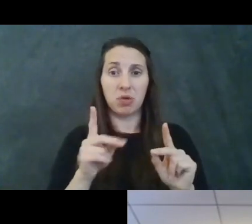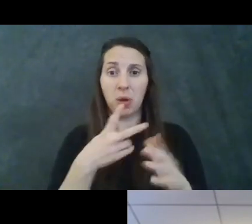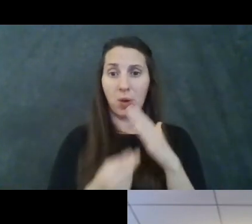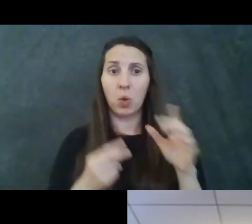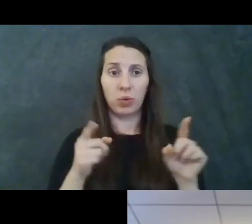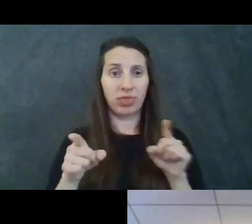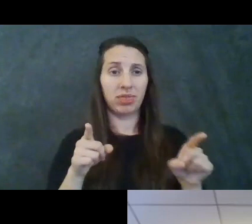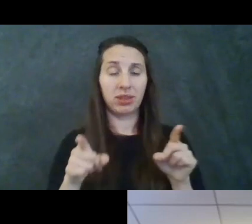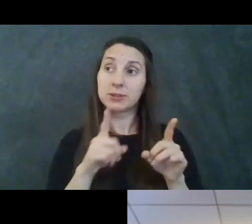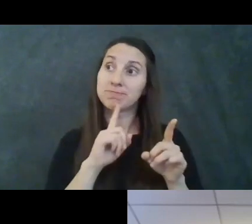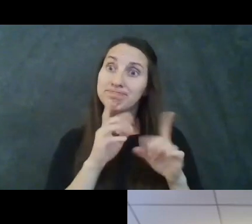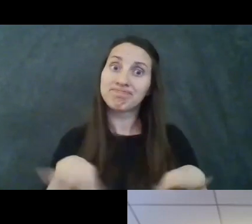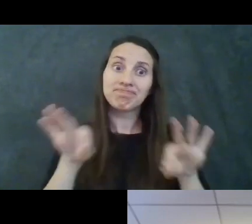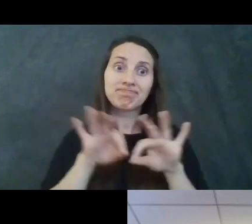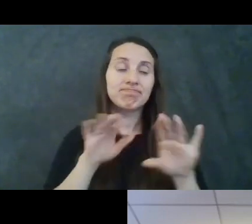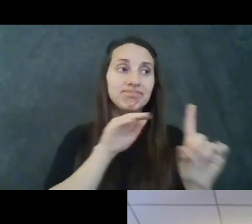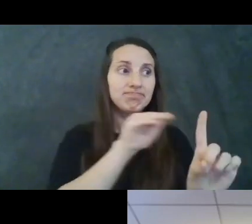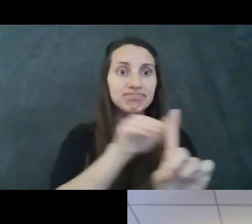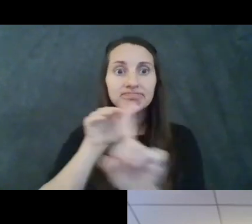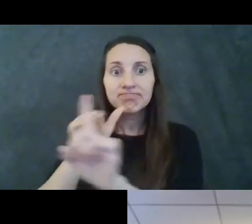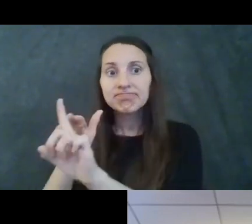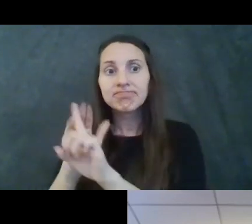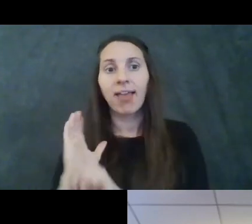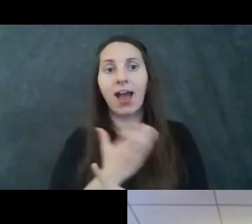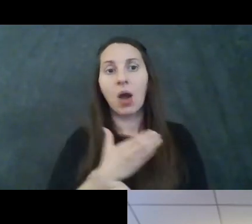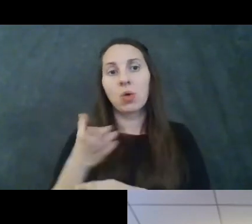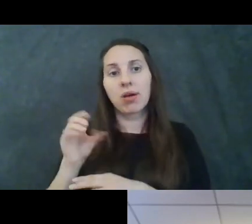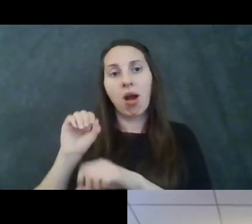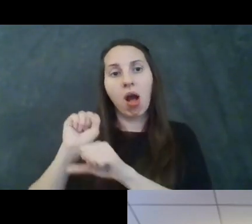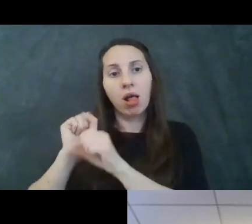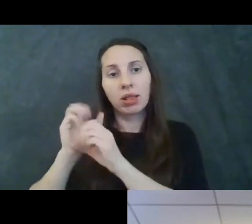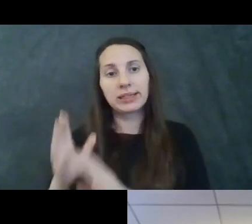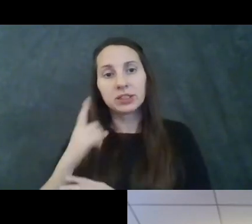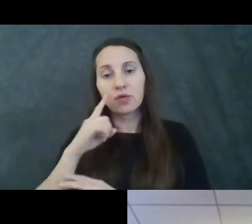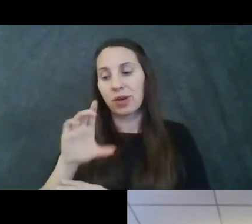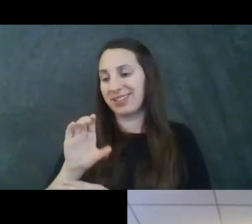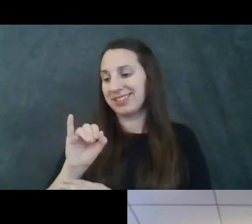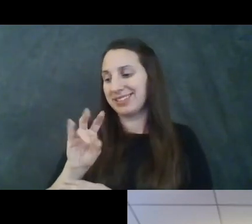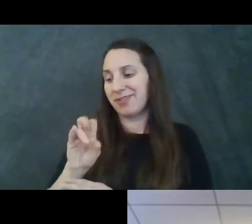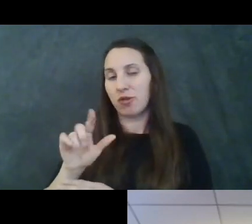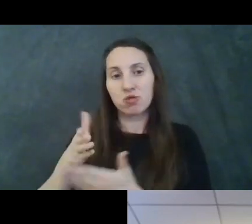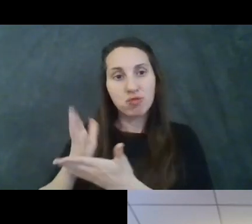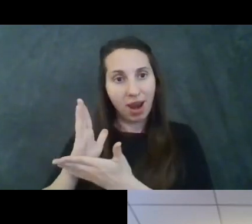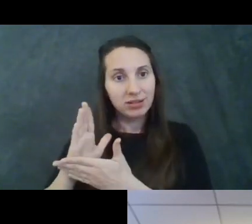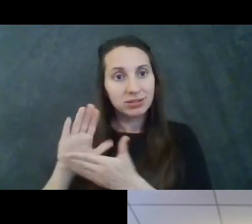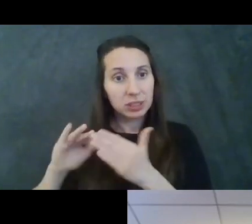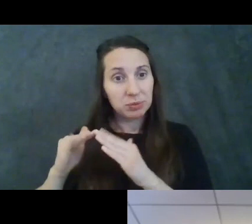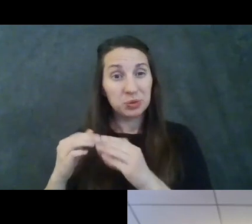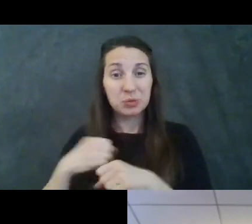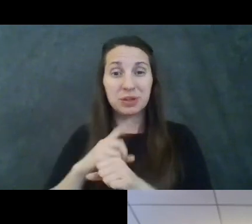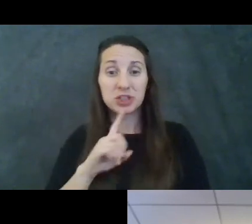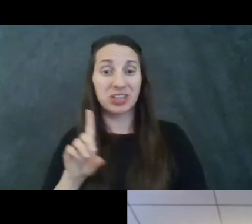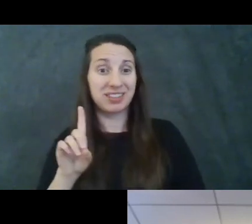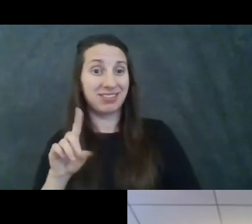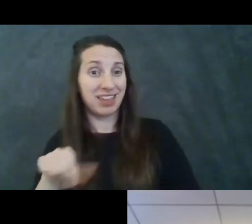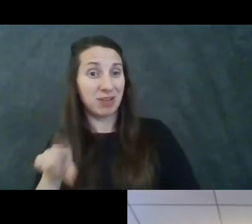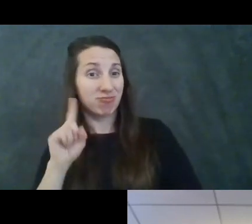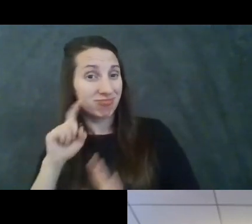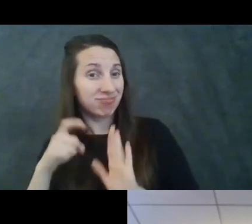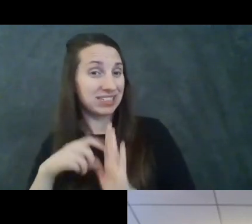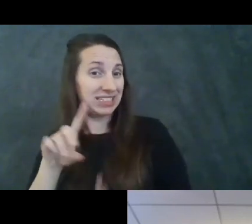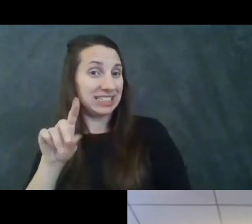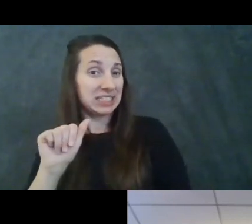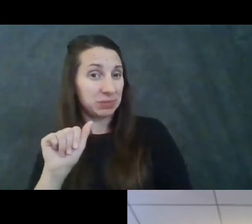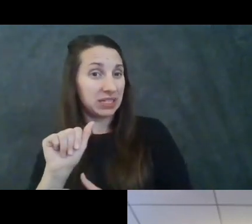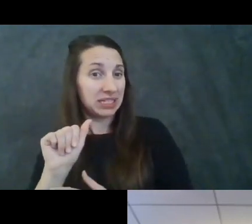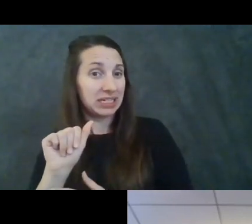in the civil rights community that the disability population is a major part of their constituency. Great, thank you, Kurt. And